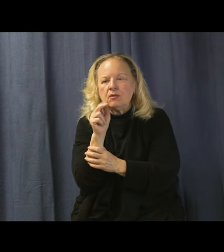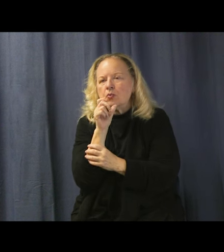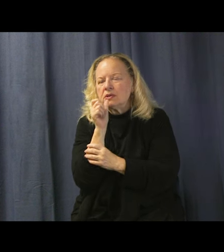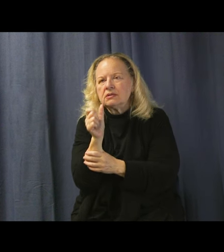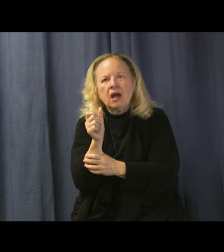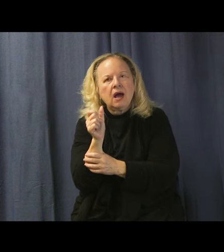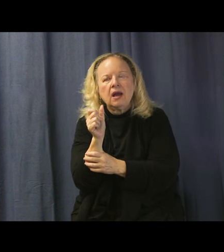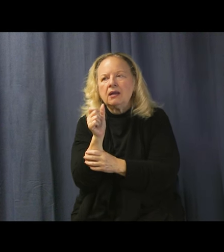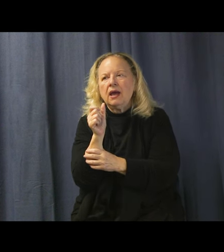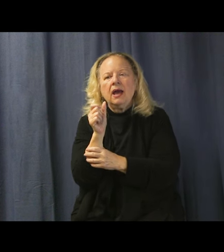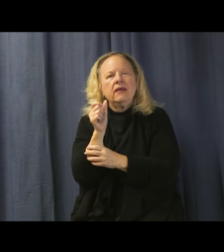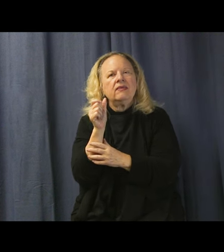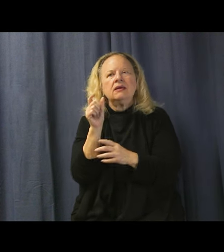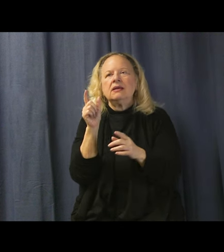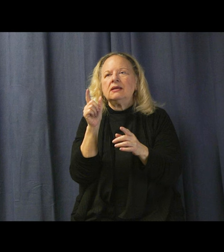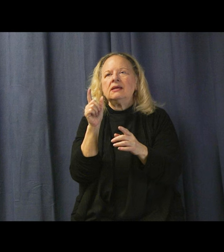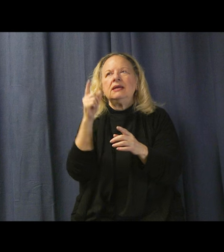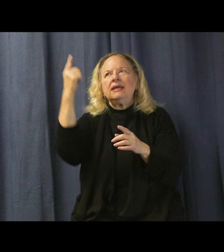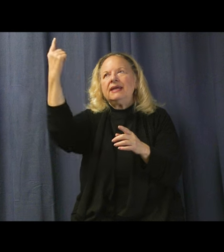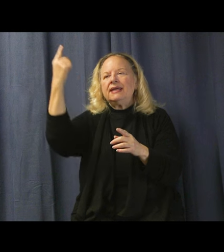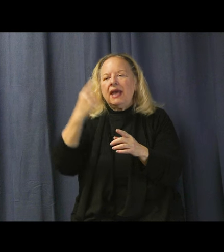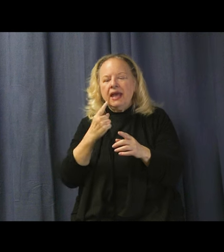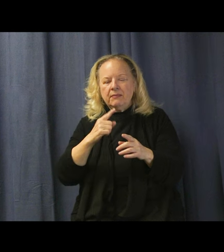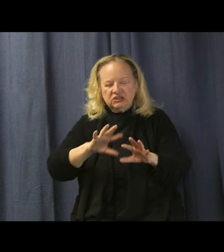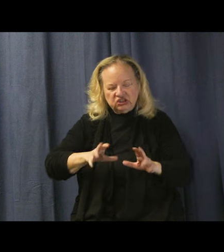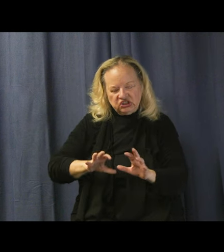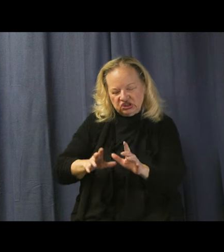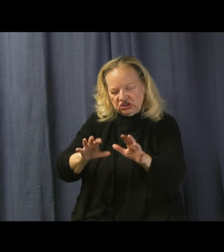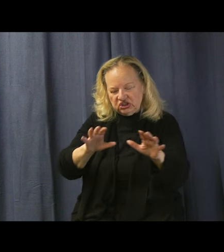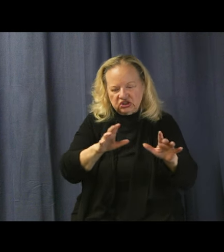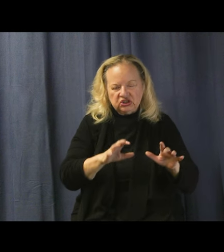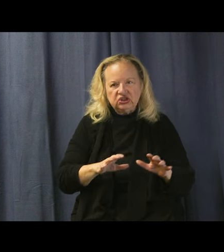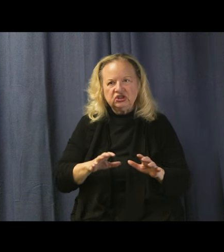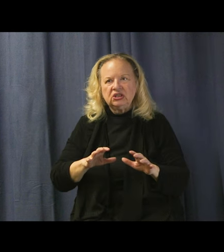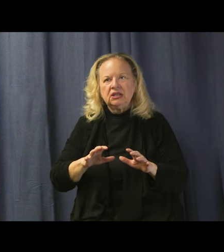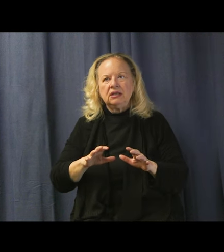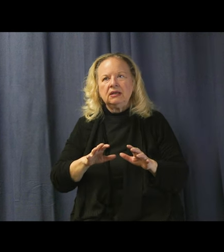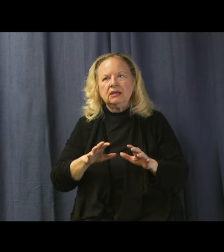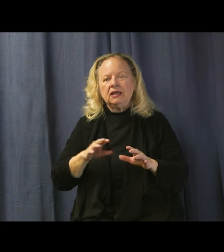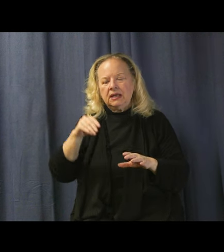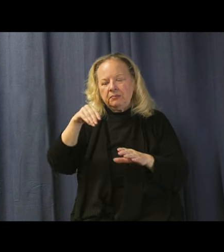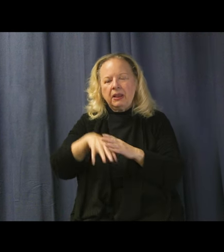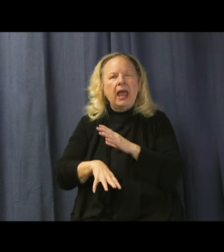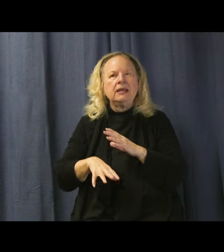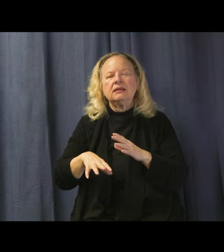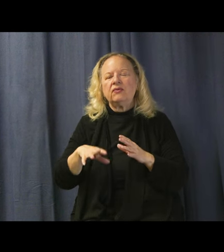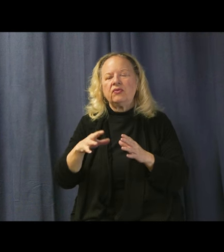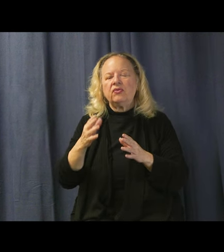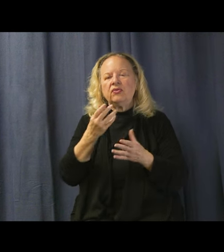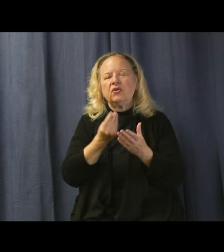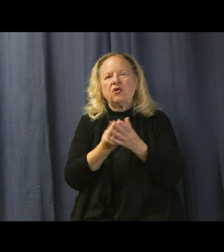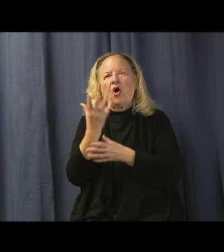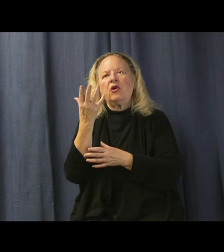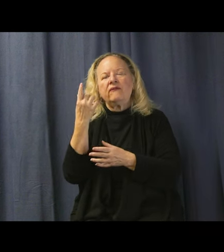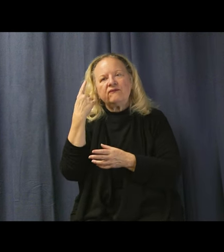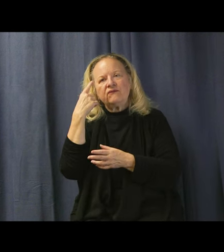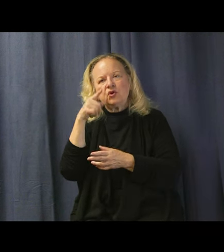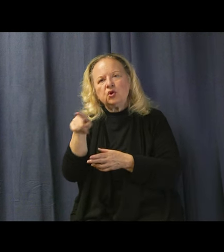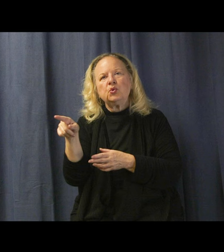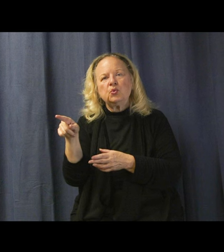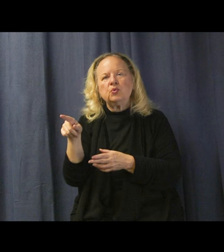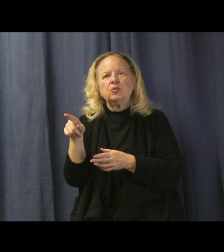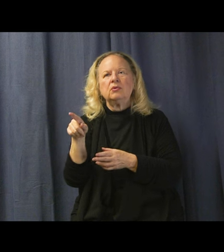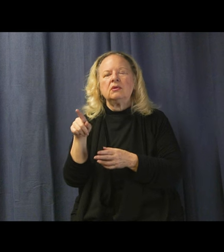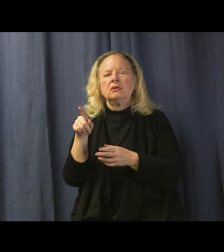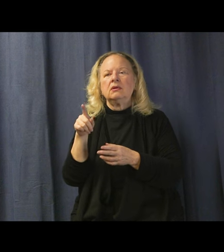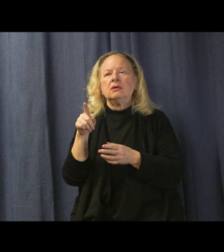of creation. Yeshua himself came down, used both his hands, and planted the garden, just like you'd get the nursery ready for your child. And